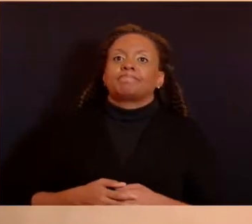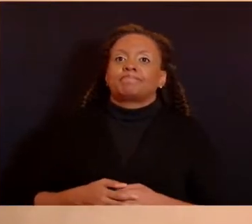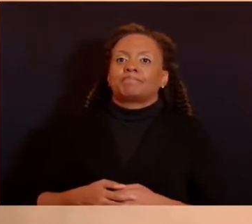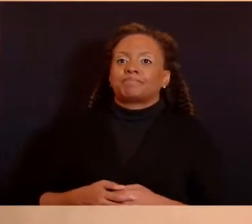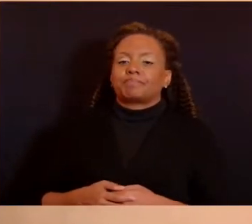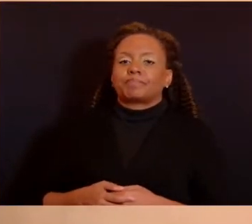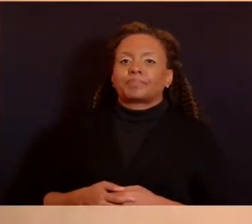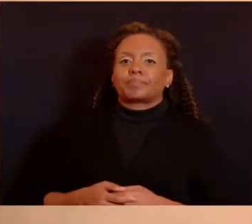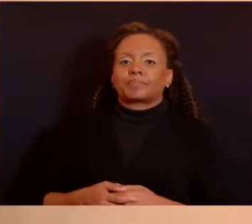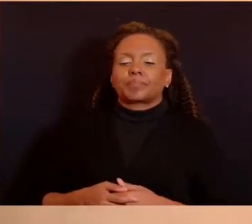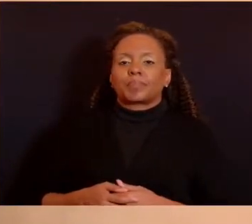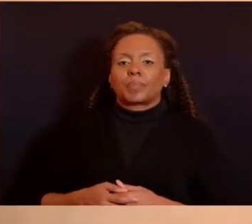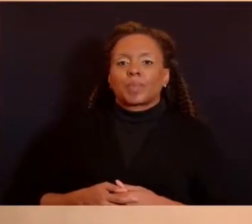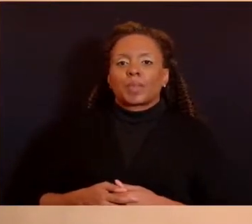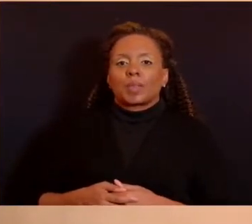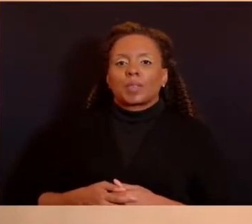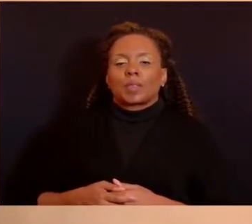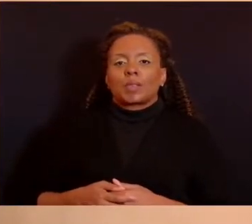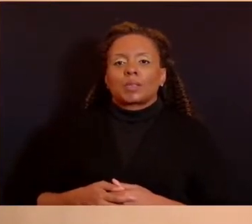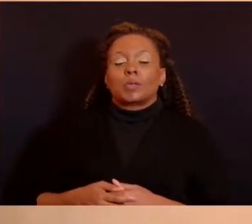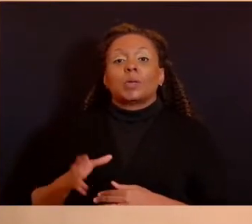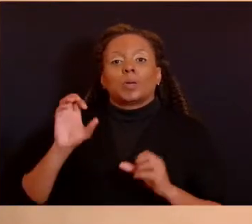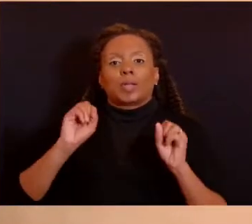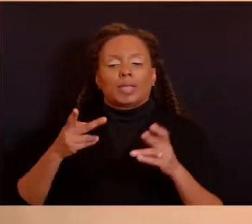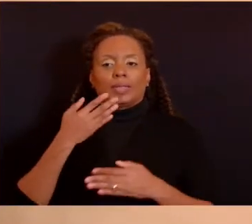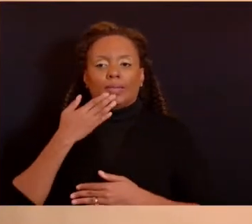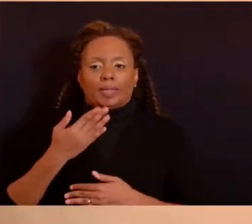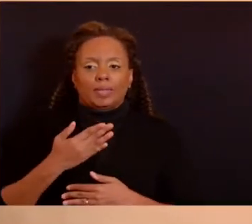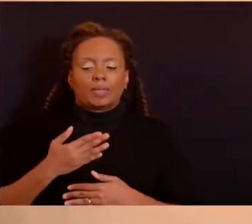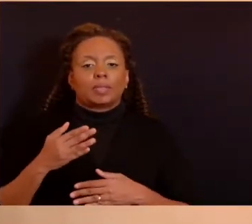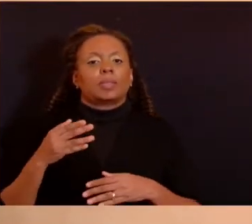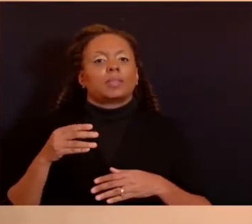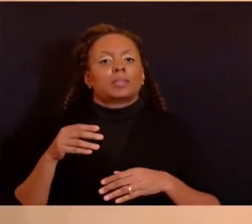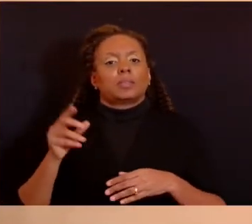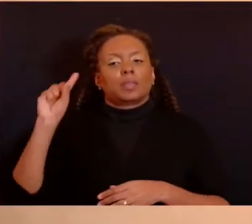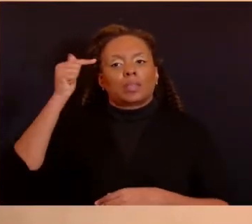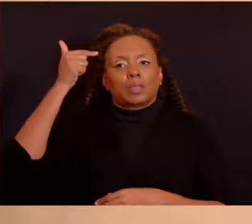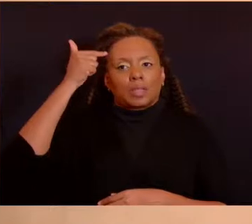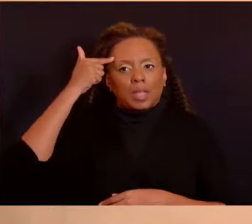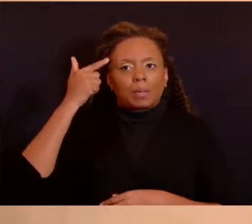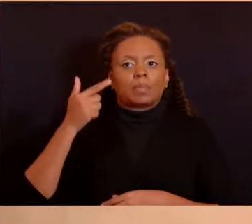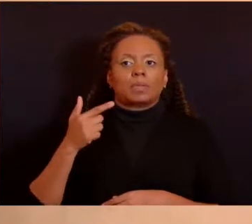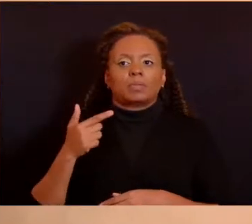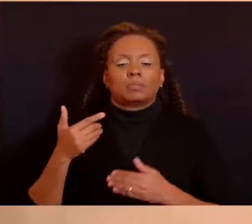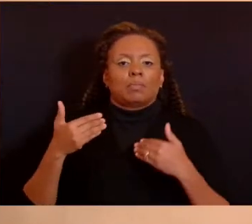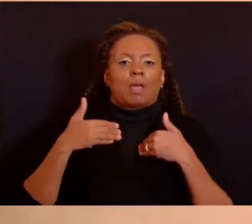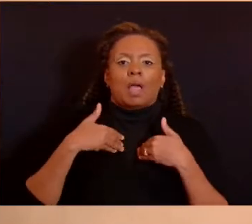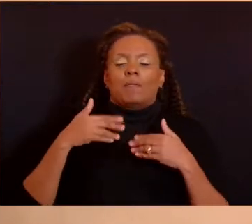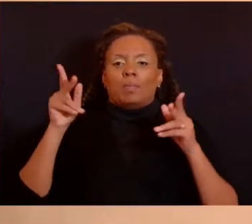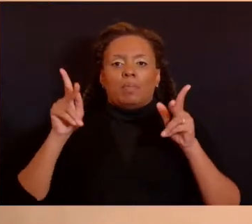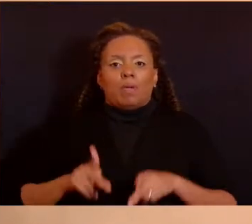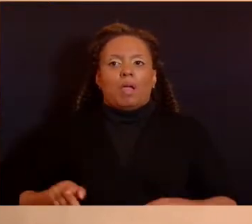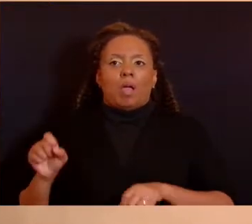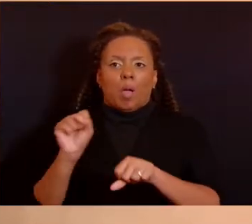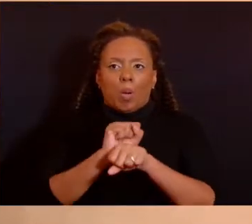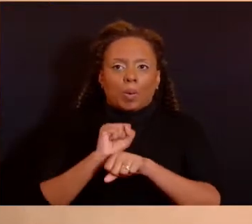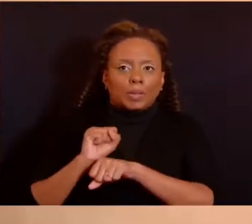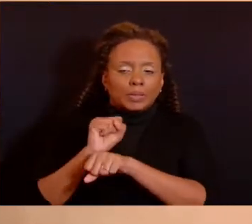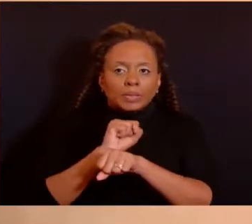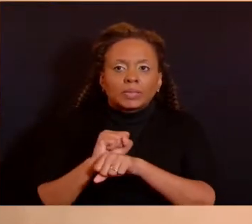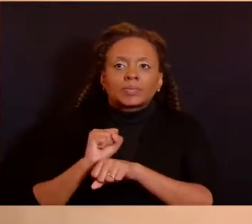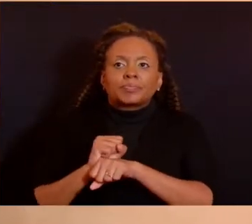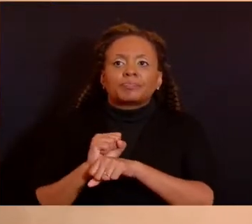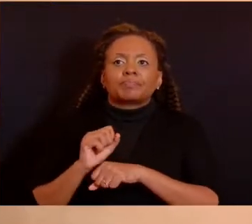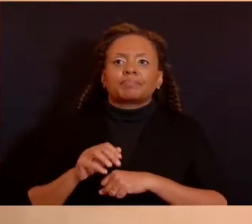tell Barbadians is that the government approved a contractor who's on site. In addition to that, what we are